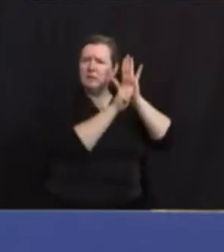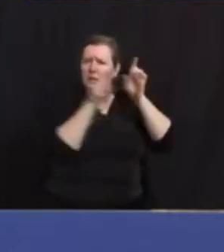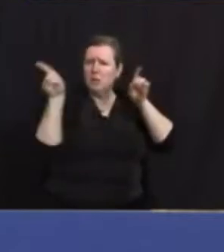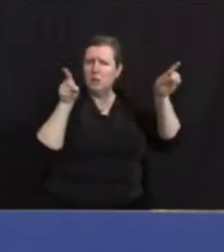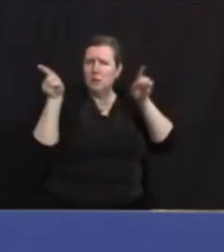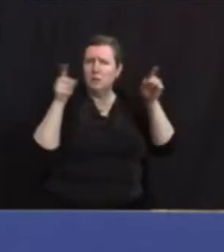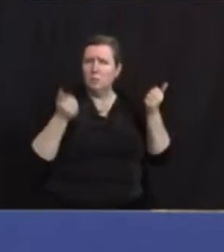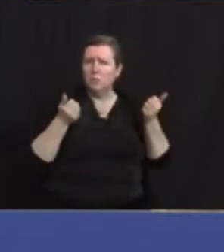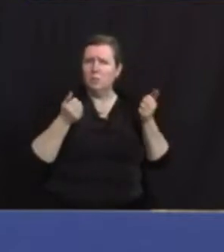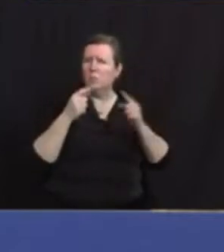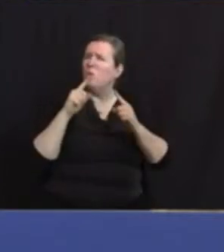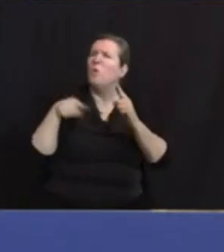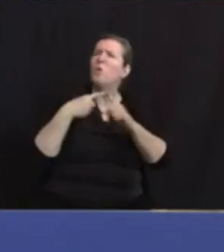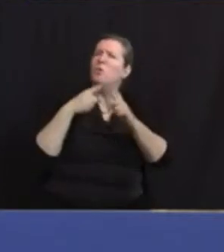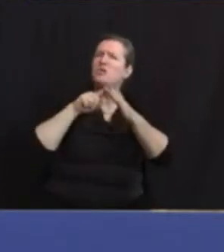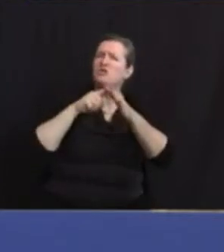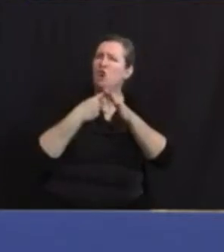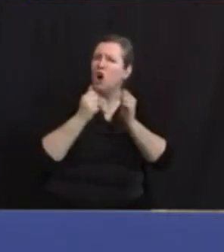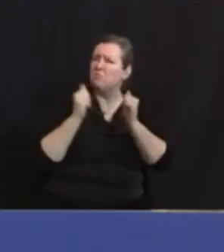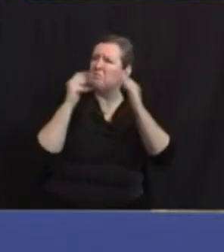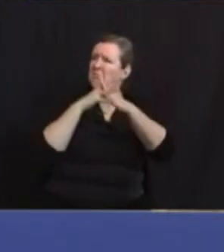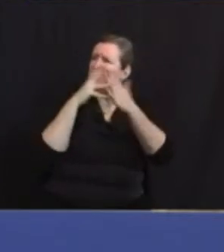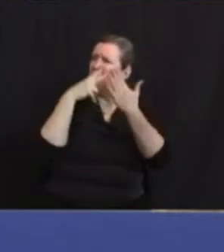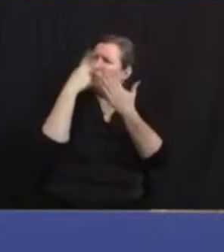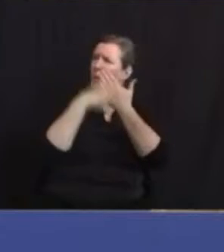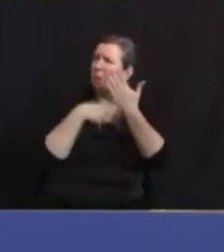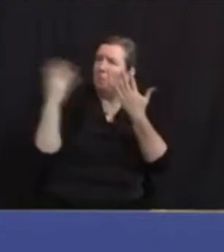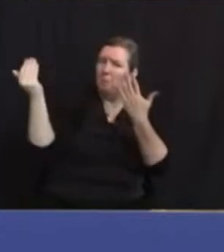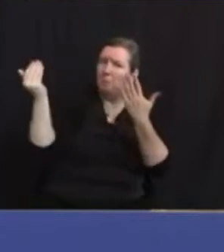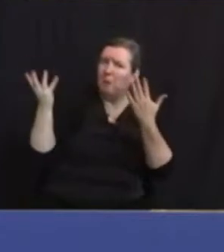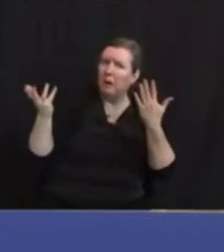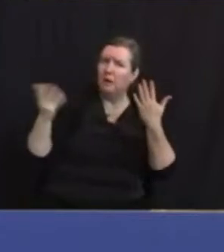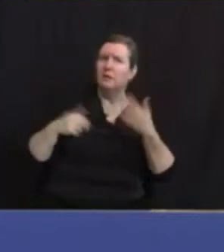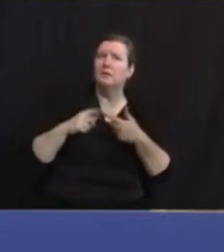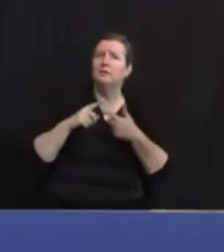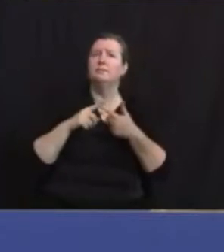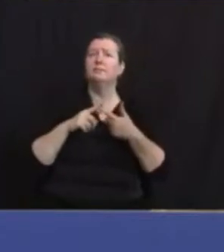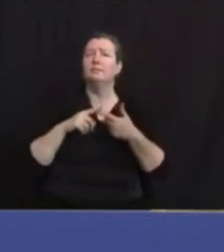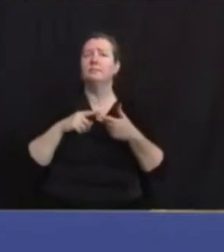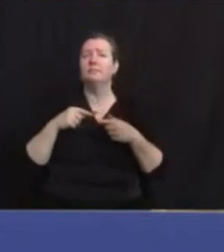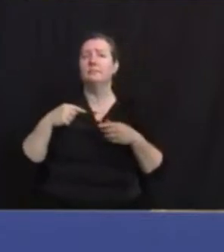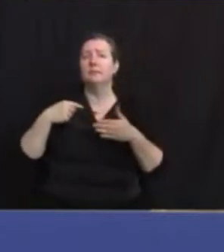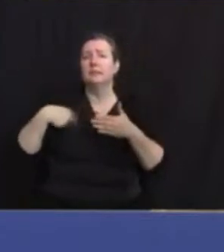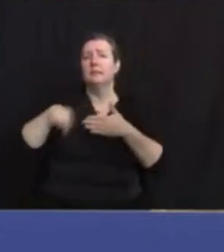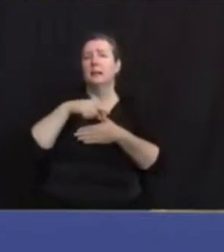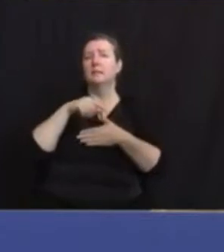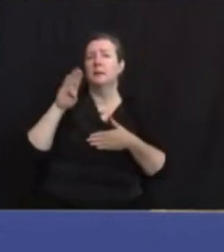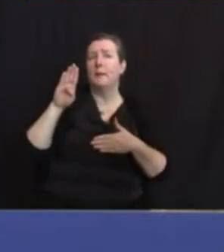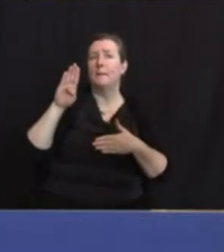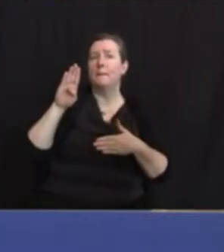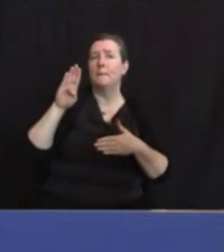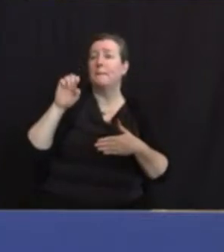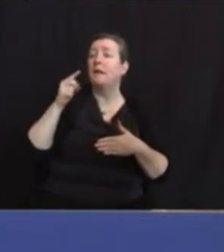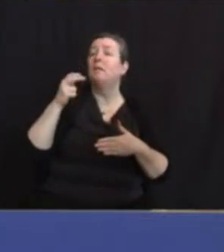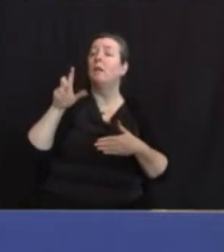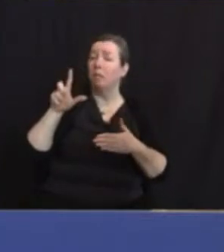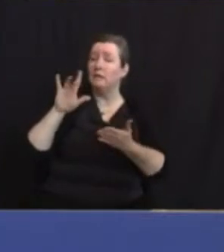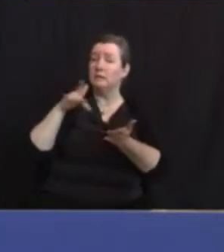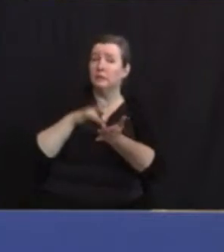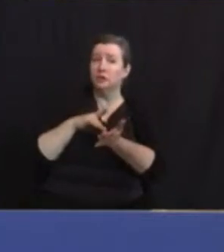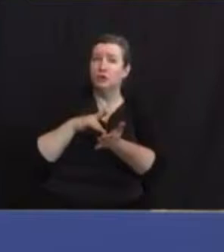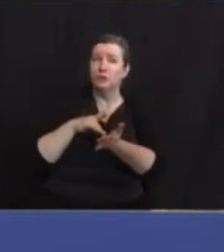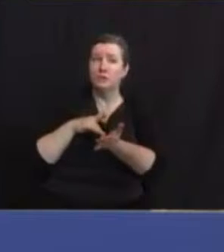of the houses of worship? How many people will be vaccinated next week at Bethel Center in Jersey City? Have they already started vaccinations